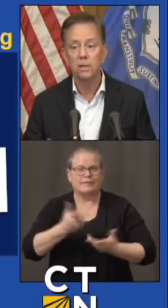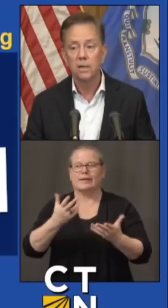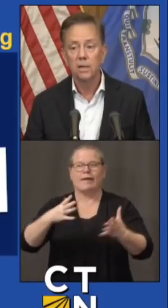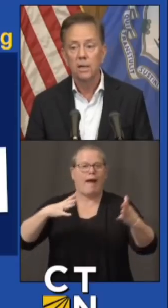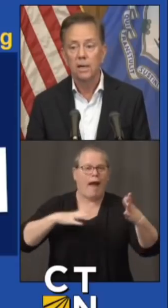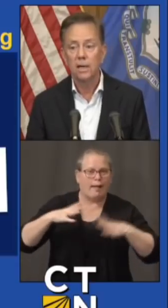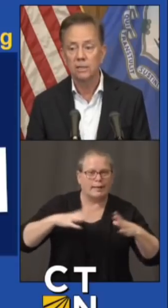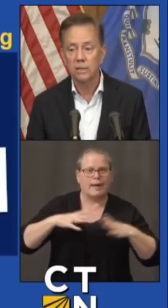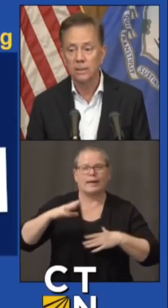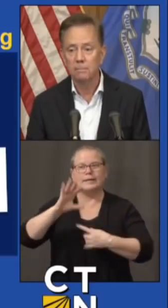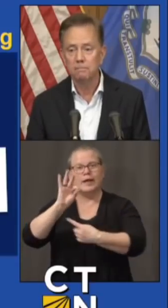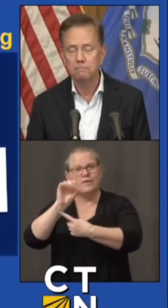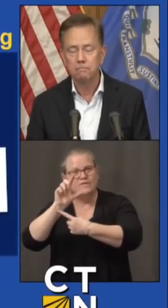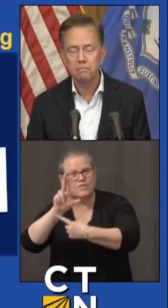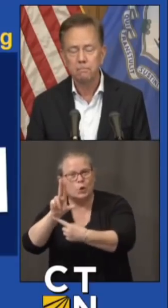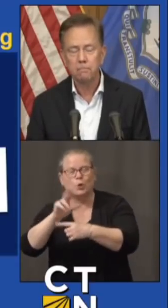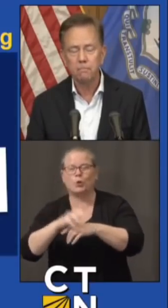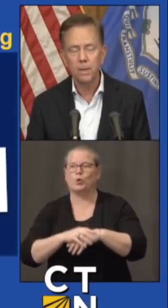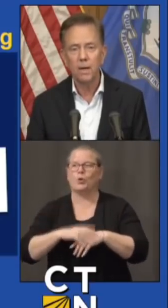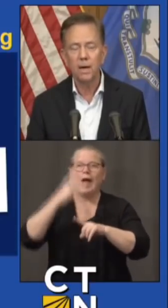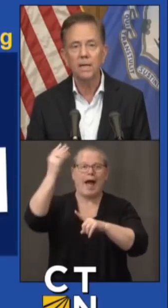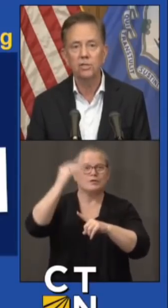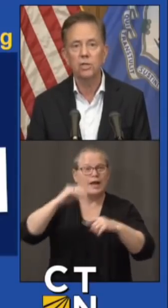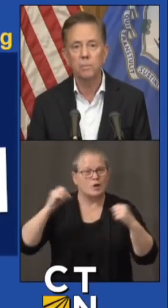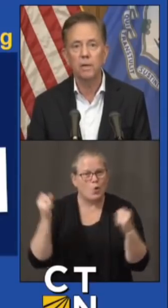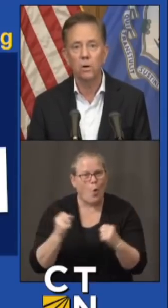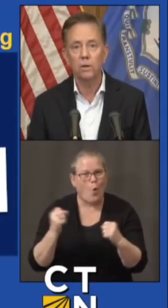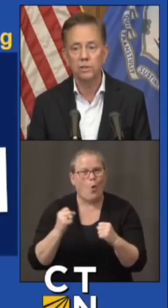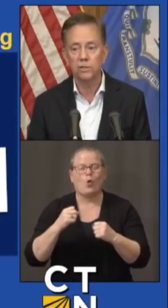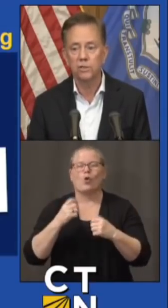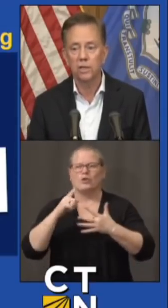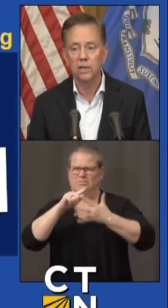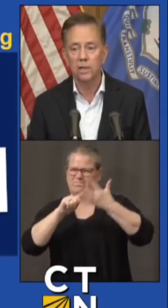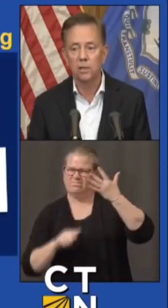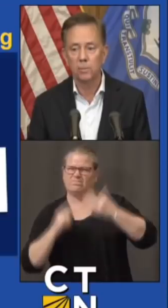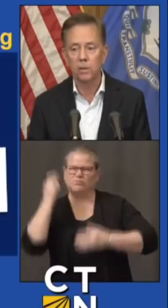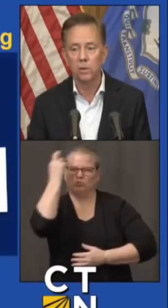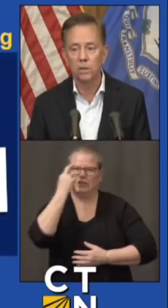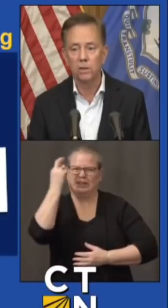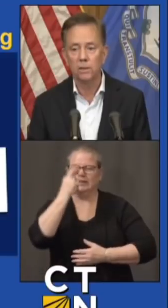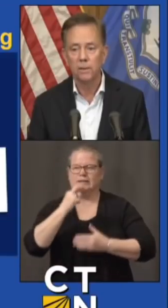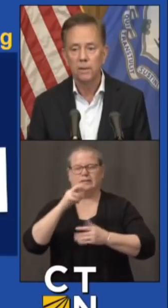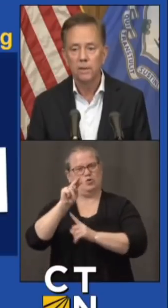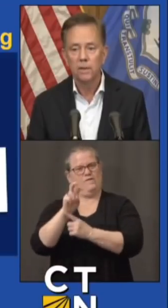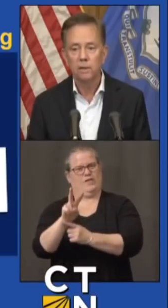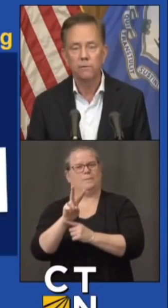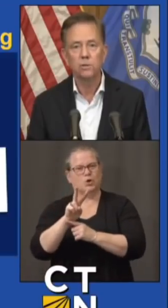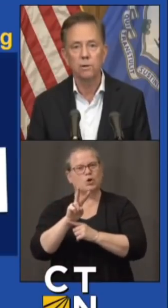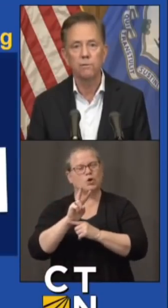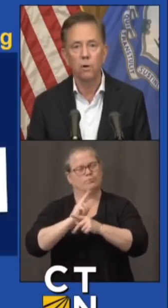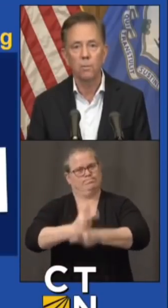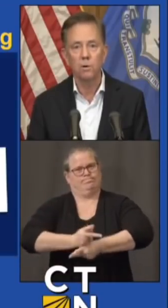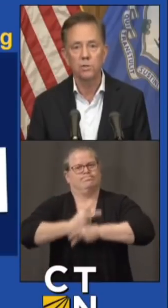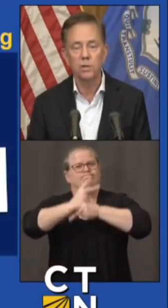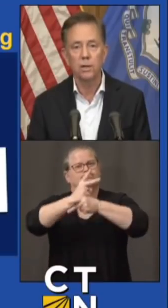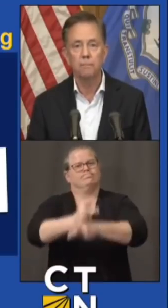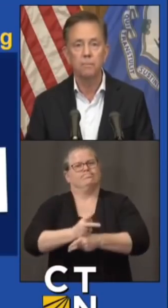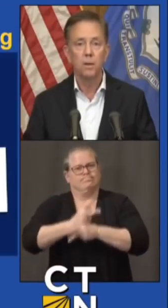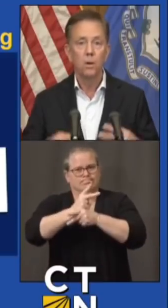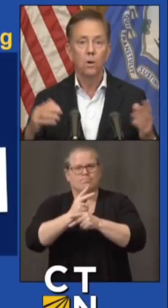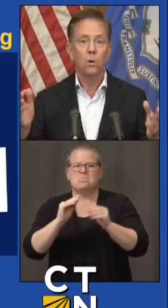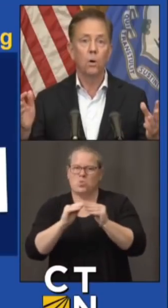holidays. And I need you to be cautious a little bit longer. First and